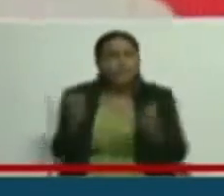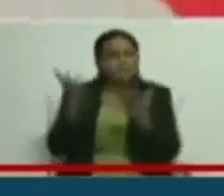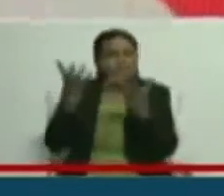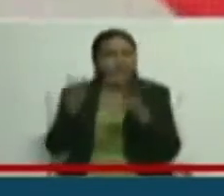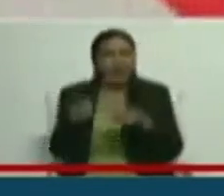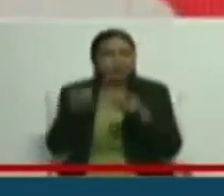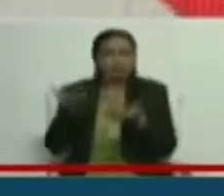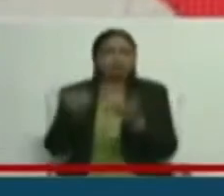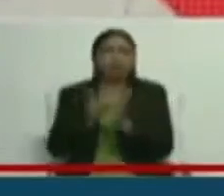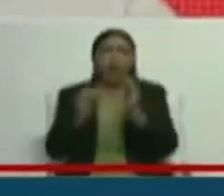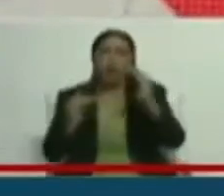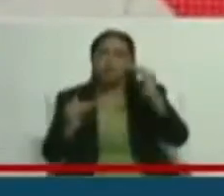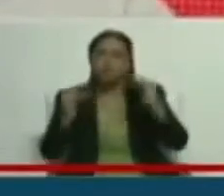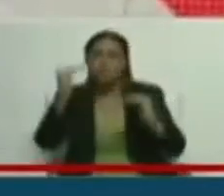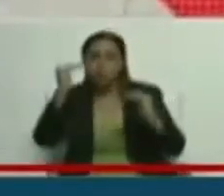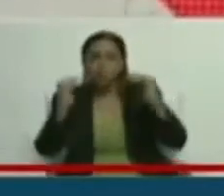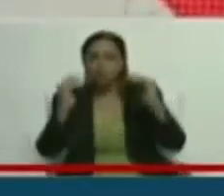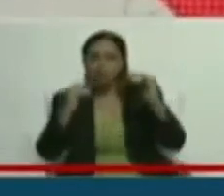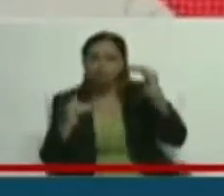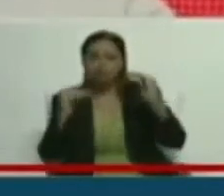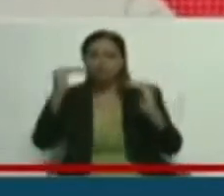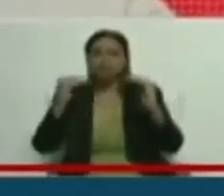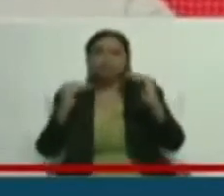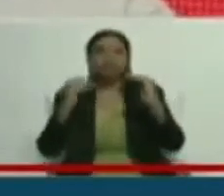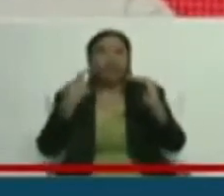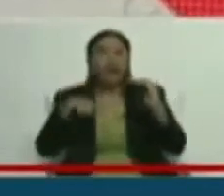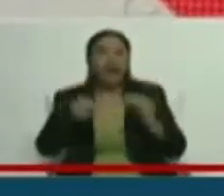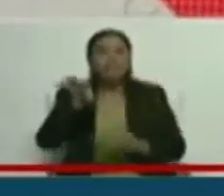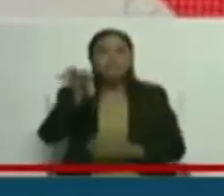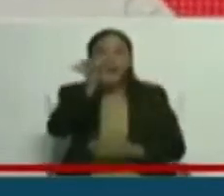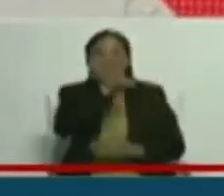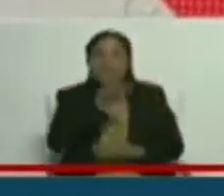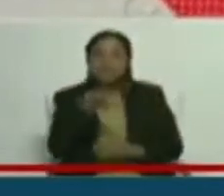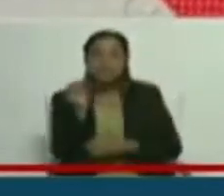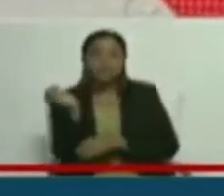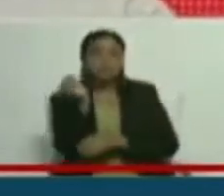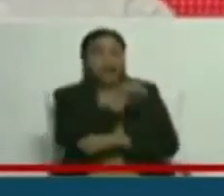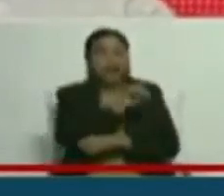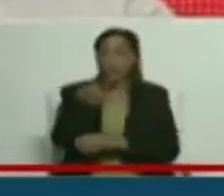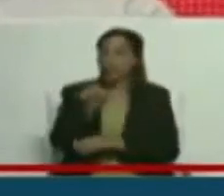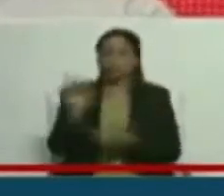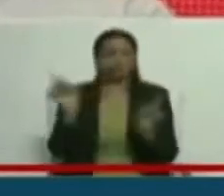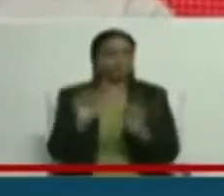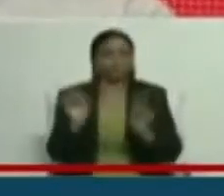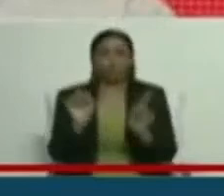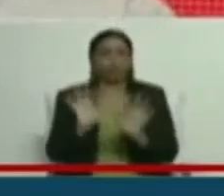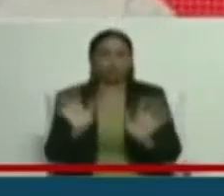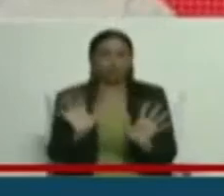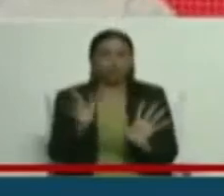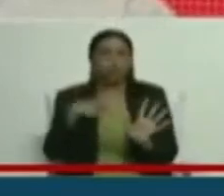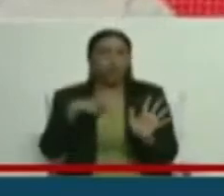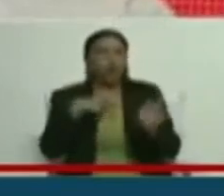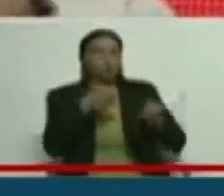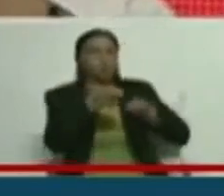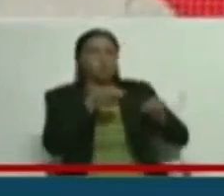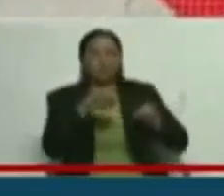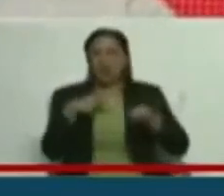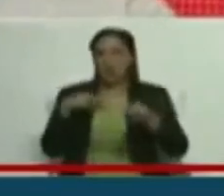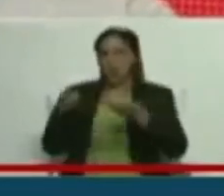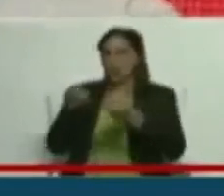the miracle of balance and respect. There's no big or small countries. There's no